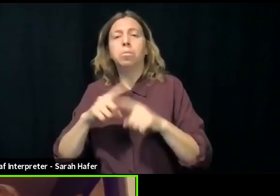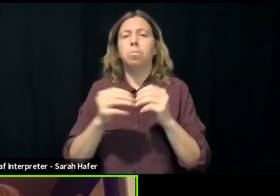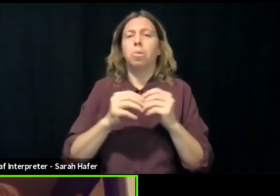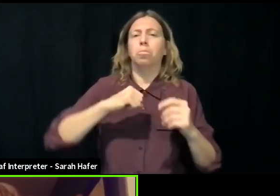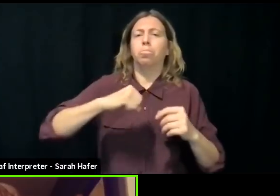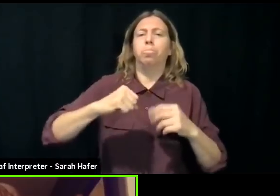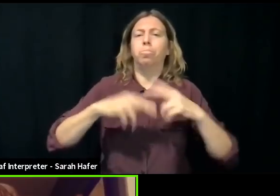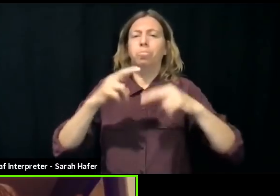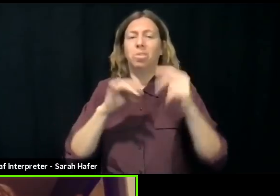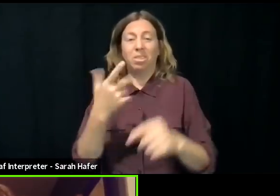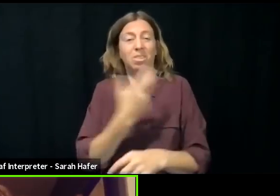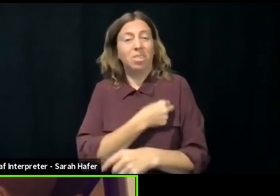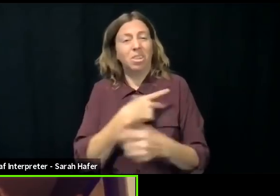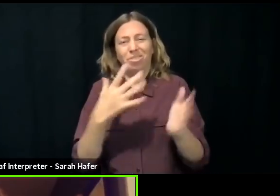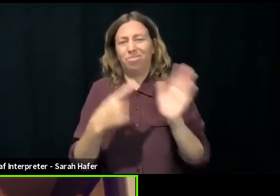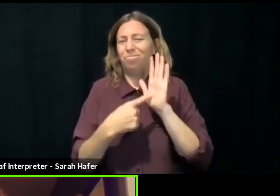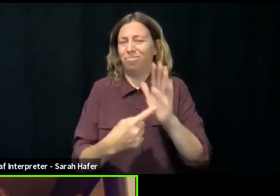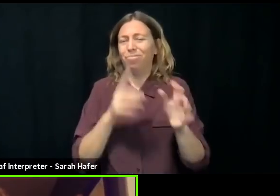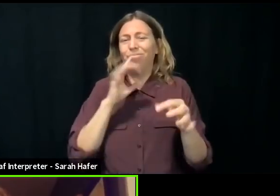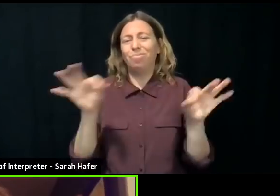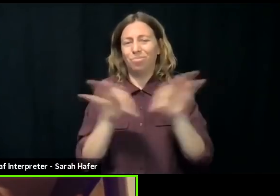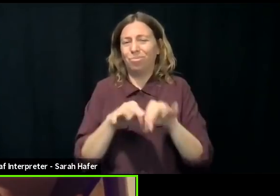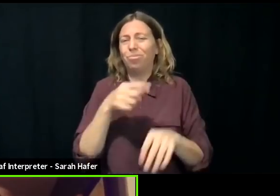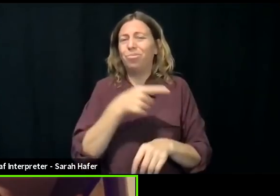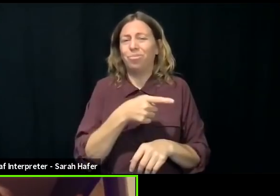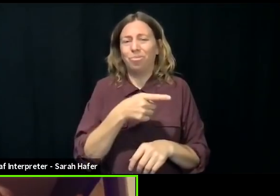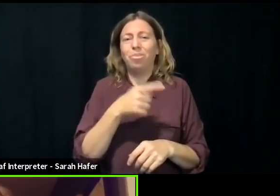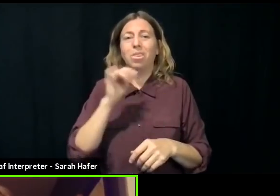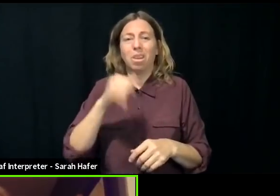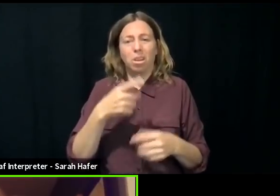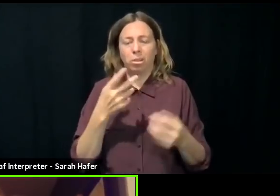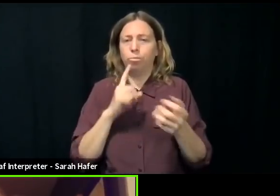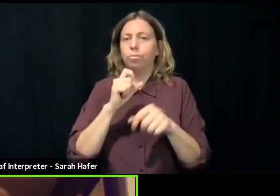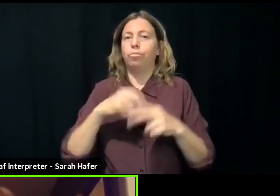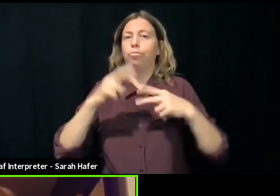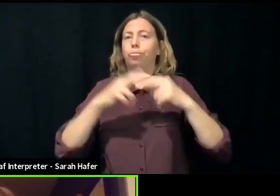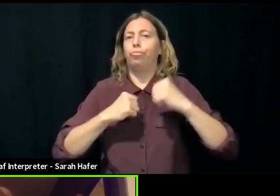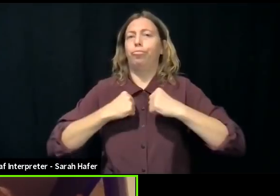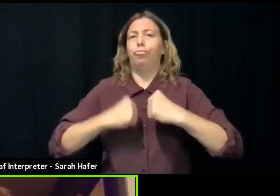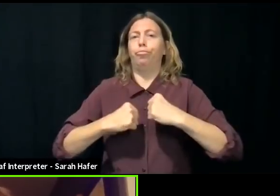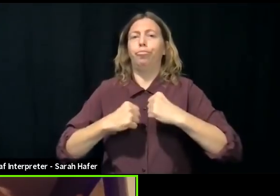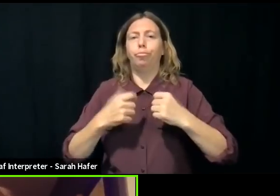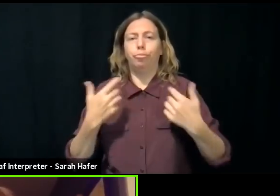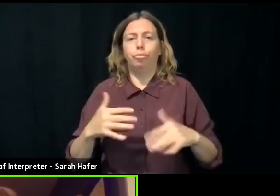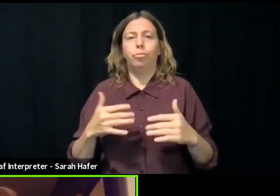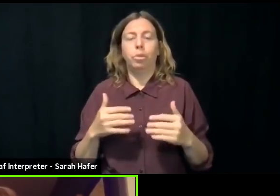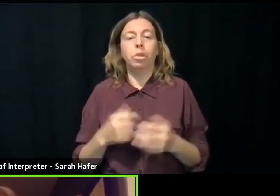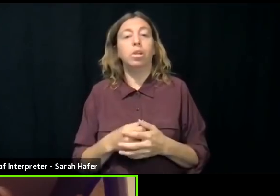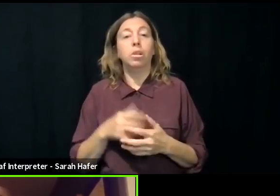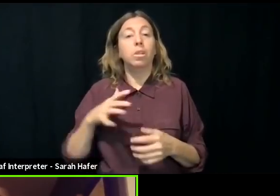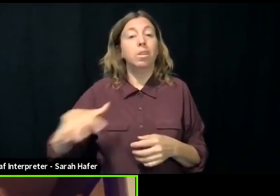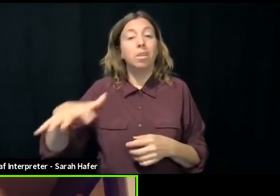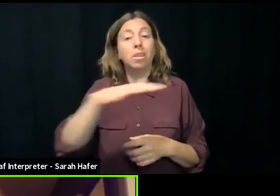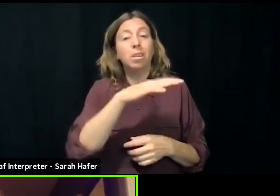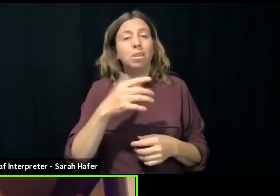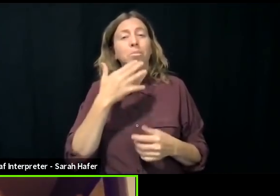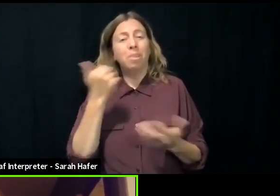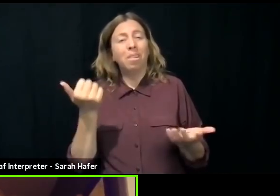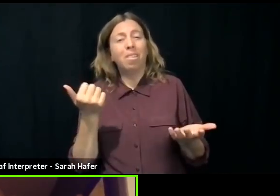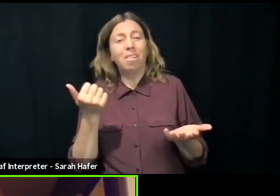vaccine to really increase your protection. And in all cases, it's better to have immunity from COVID-19 without being sickened by